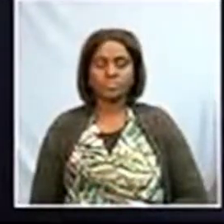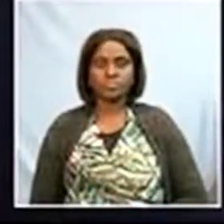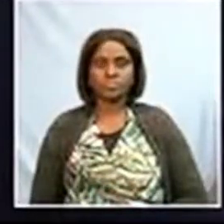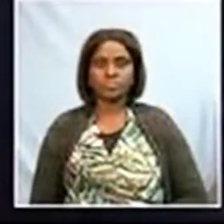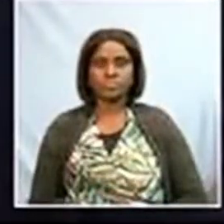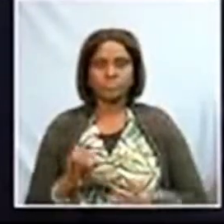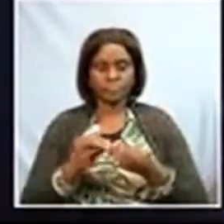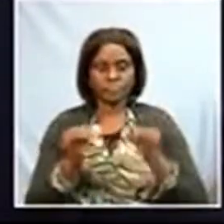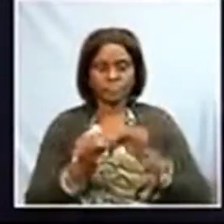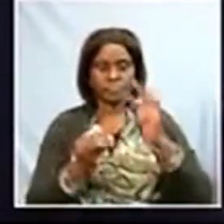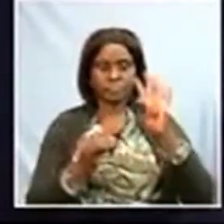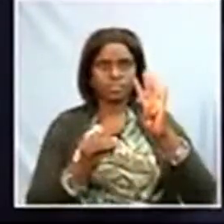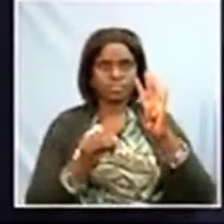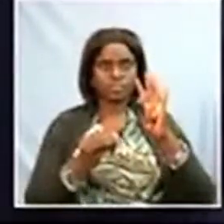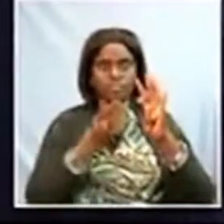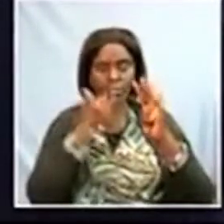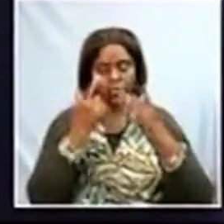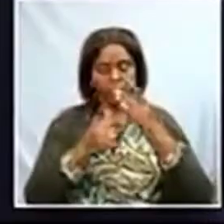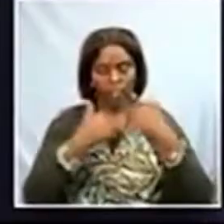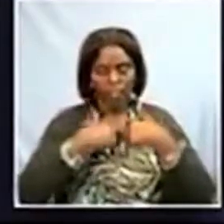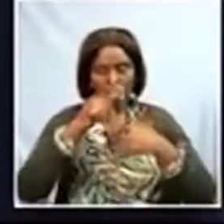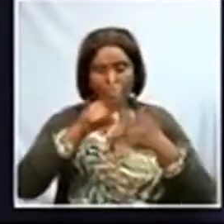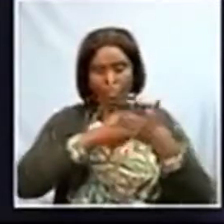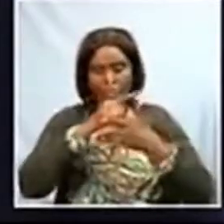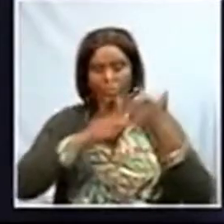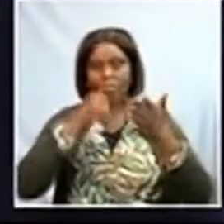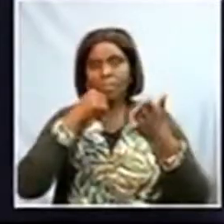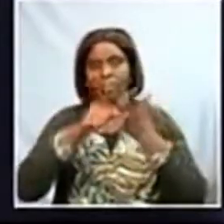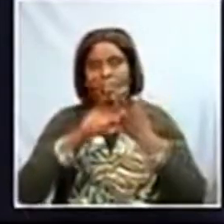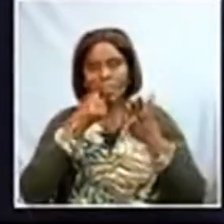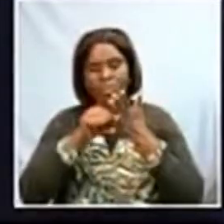Appendix B. Where there should be a termination letter.